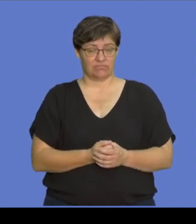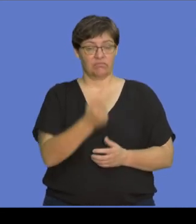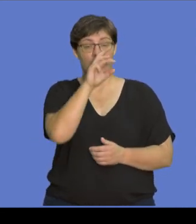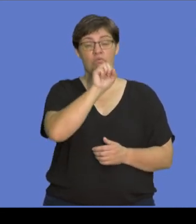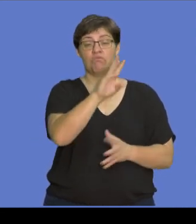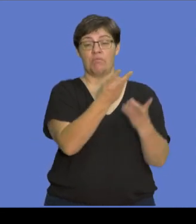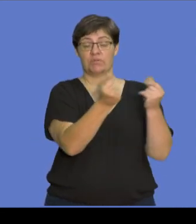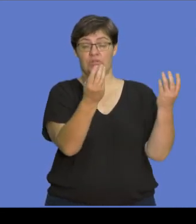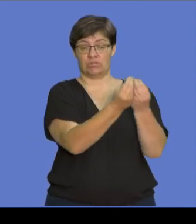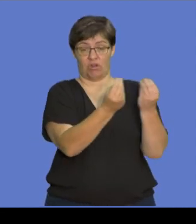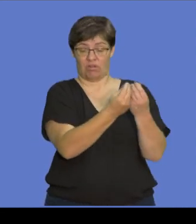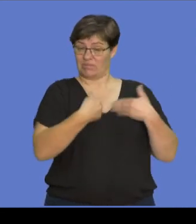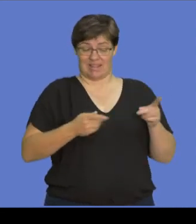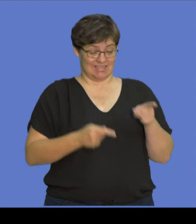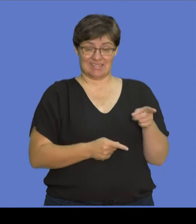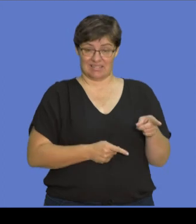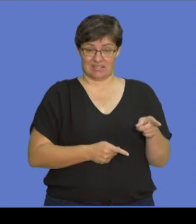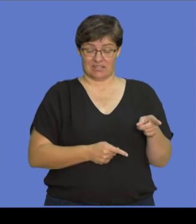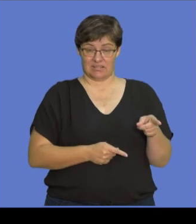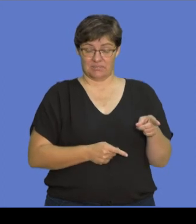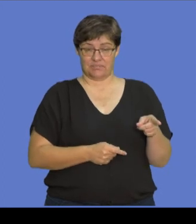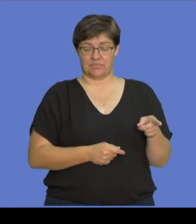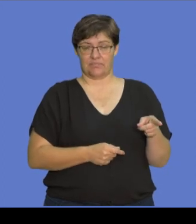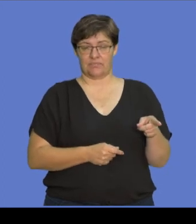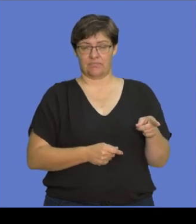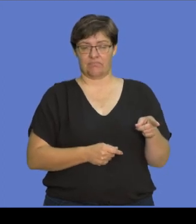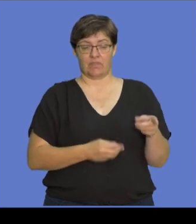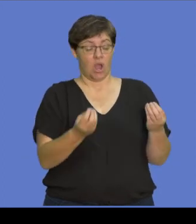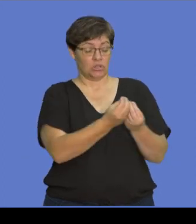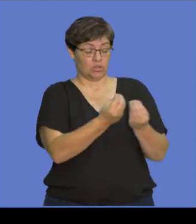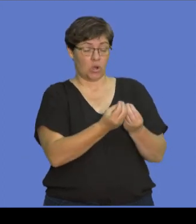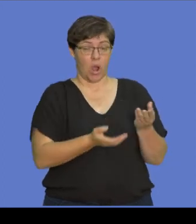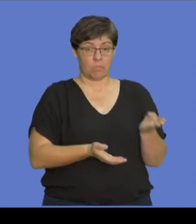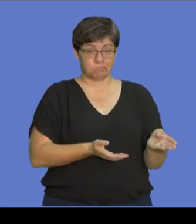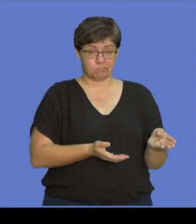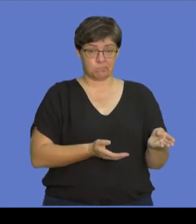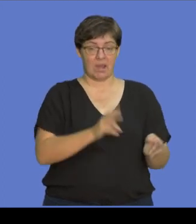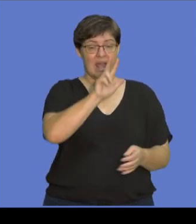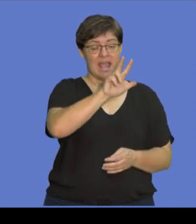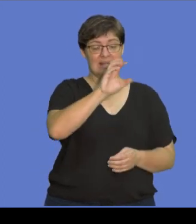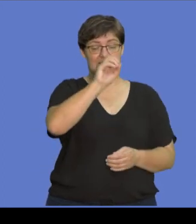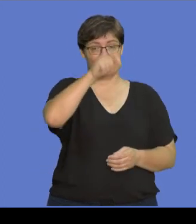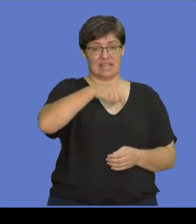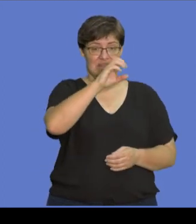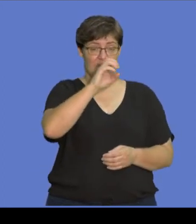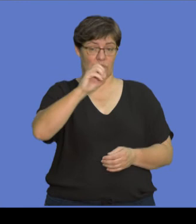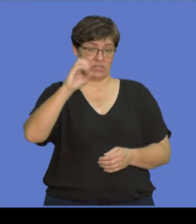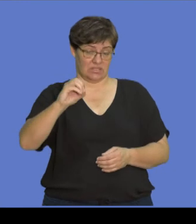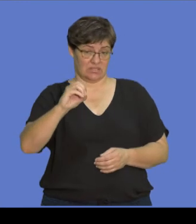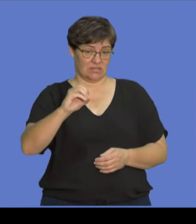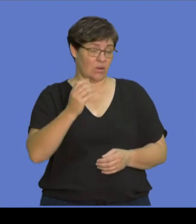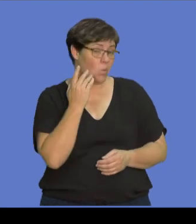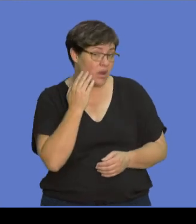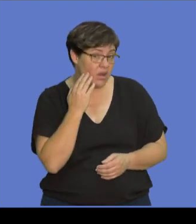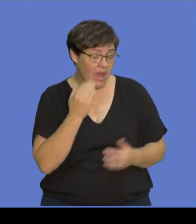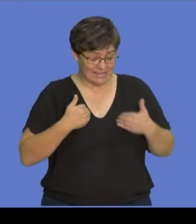In terms of the raw material stock, let's start with that one. We are told that the stock on hand amounts to 80,000 Rand when